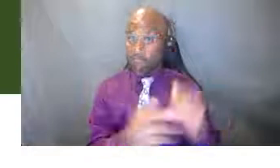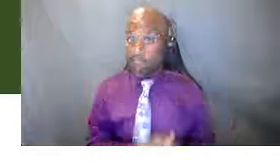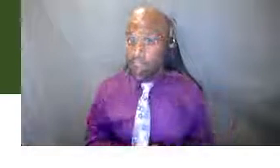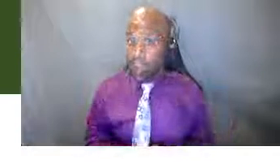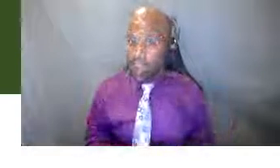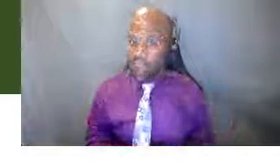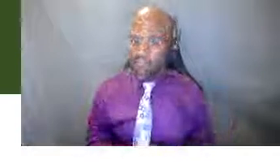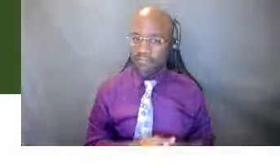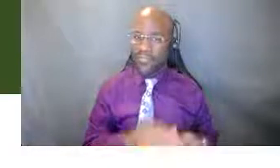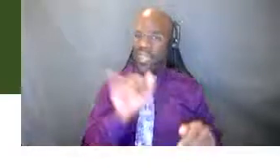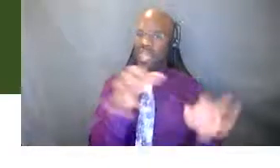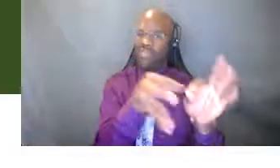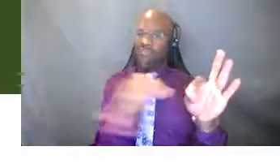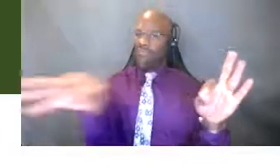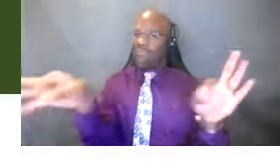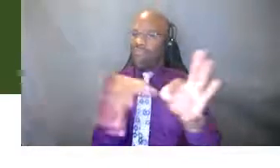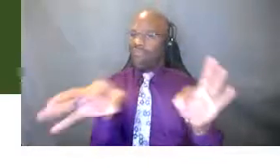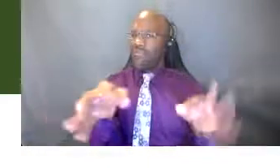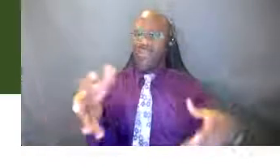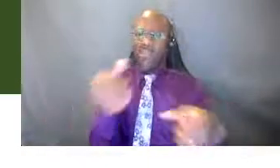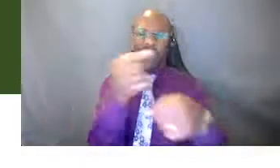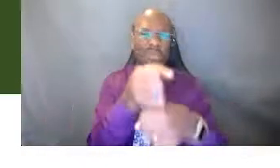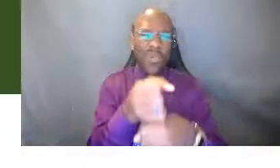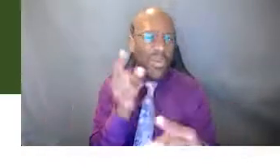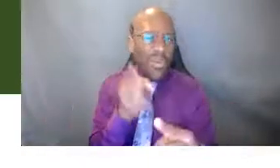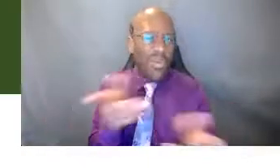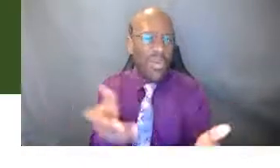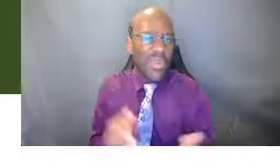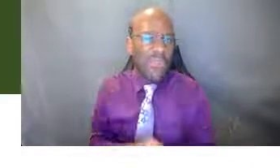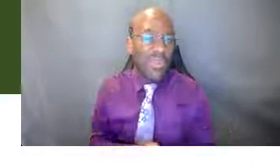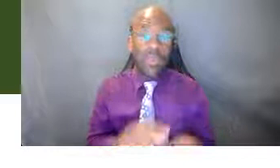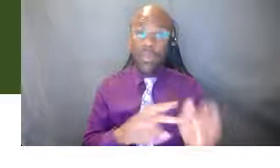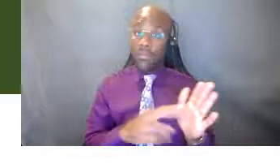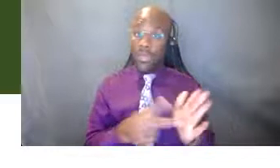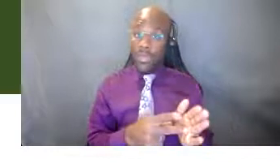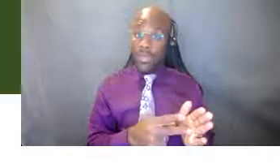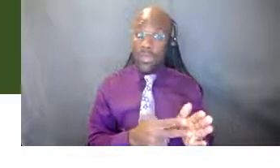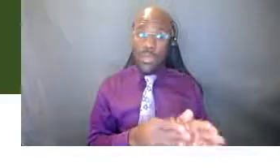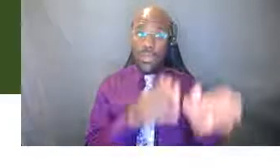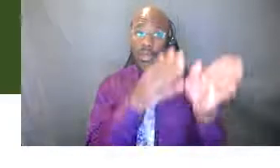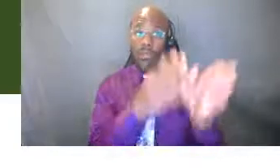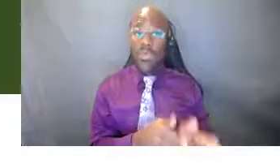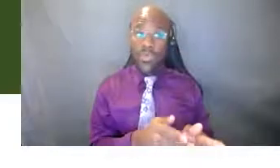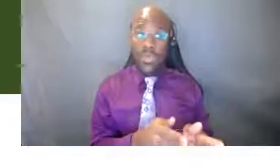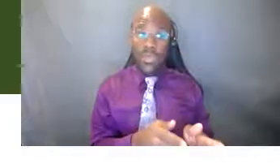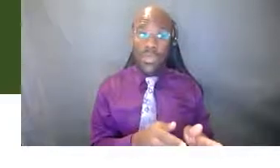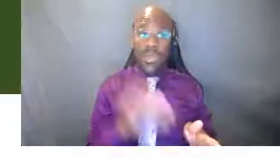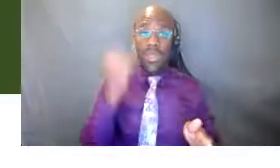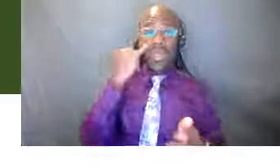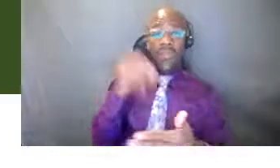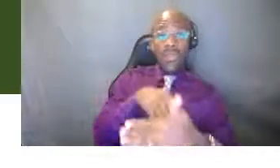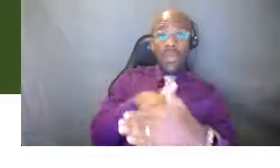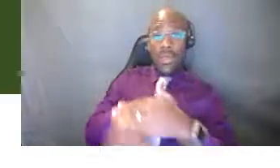that means in layman's terms is the persons with a public entity cannot